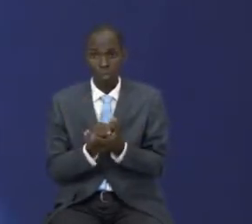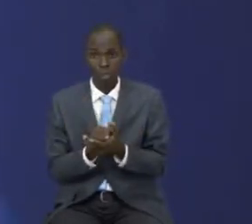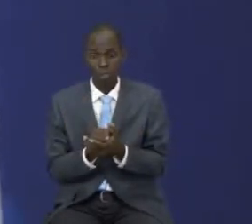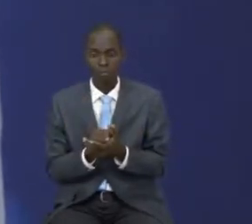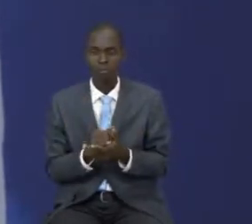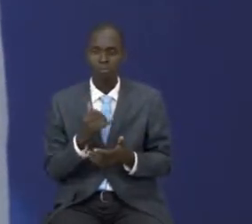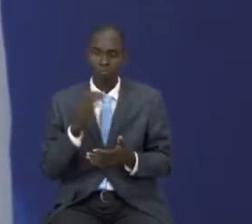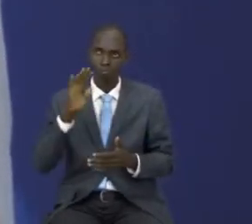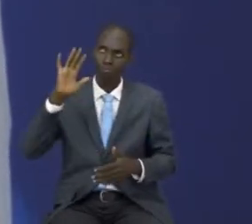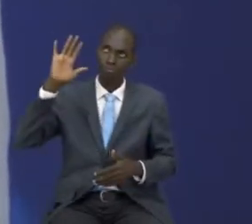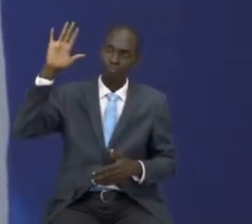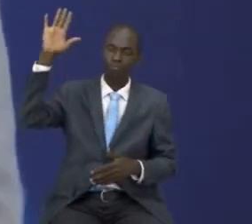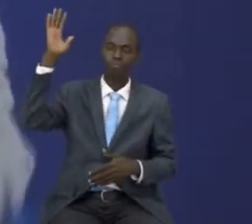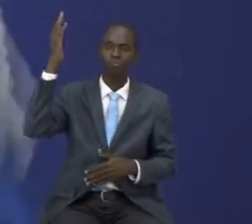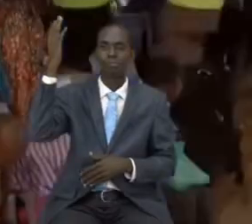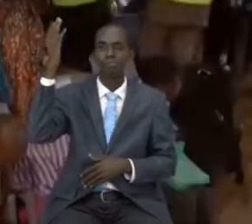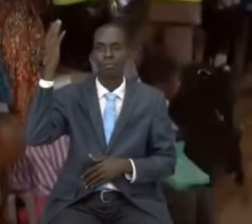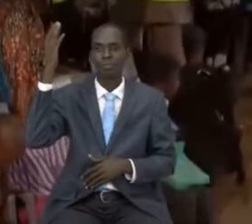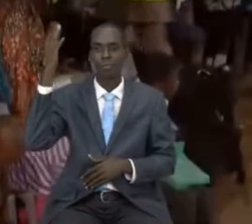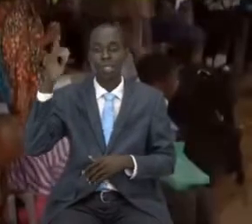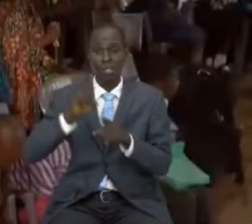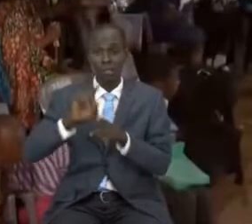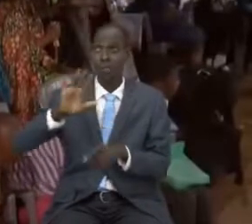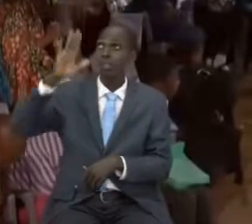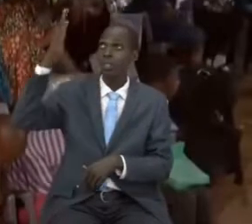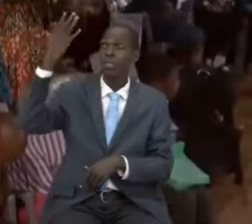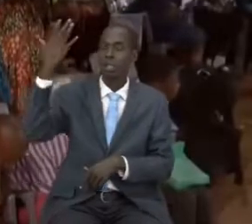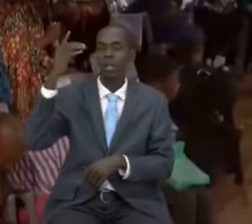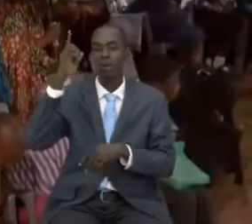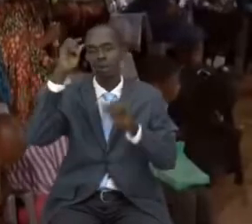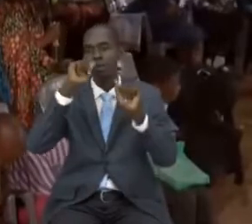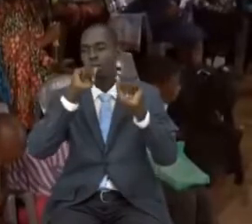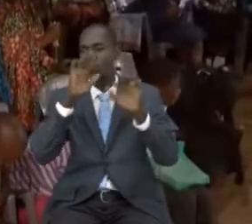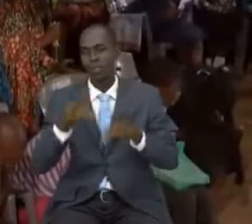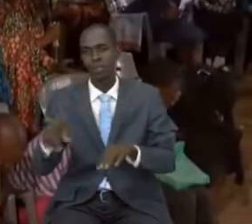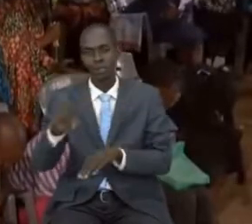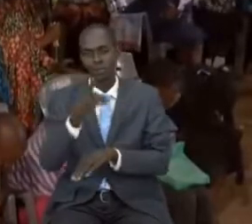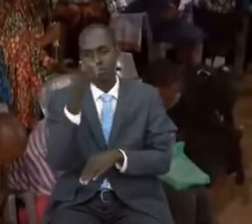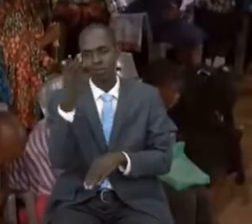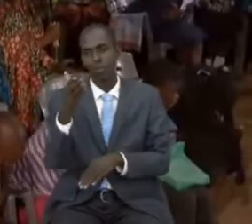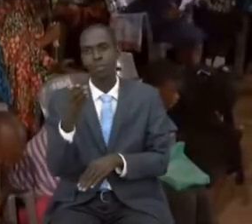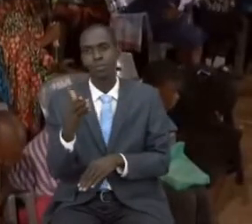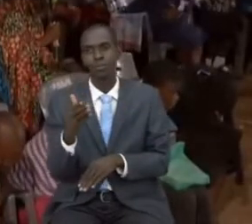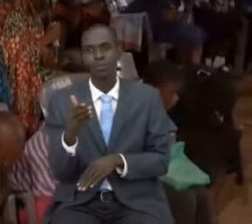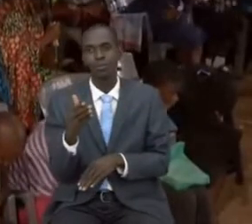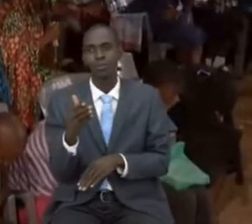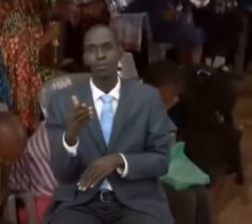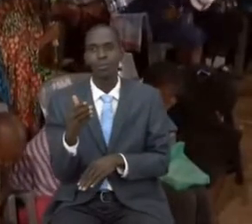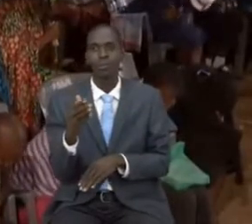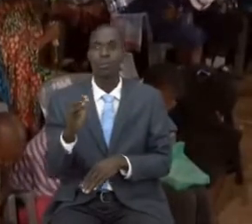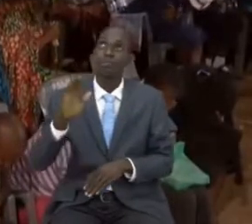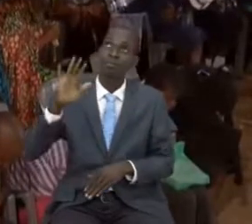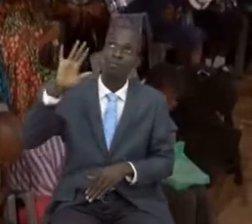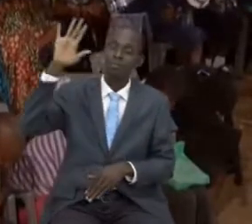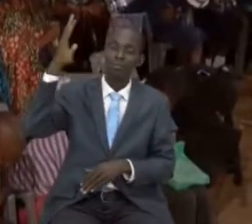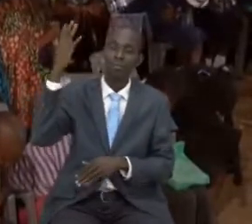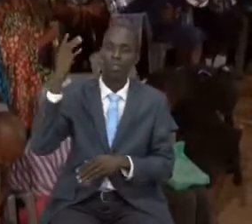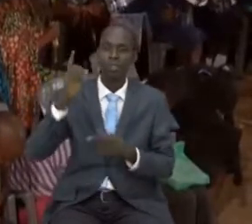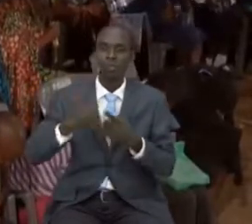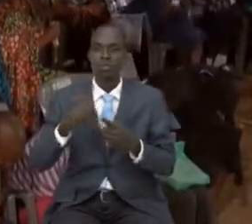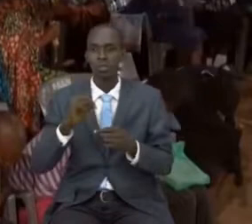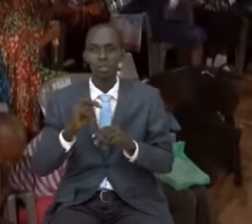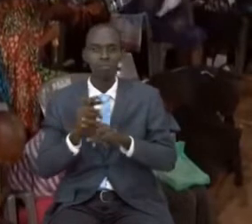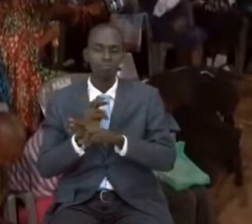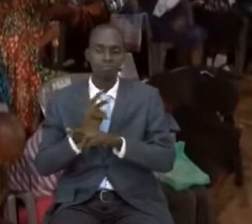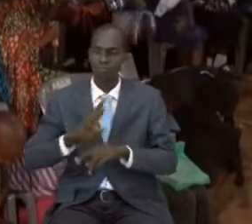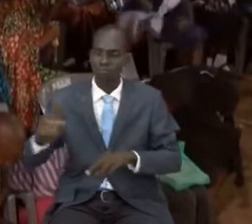that hand. Amen. God bless you there. God bless you there. Wherever you are, to the right, to the left, in front, at